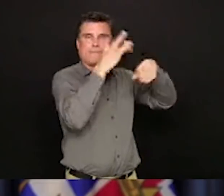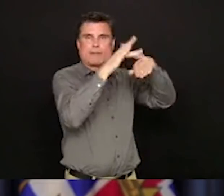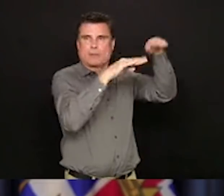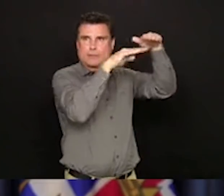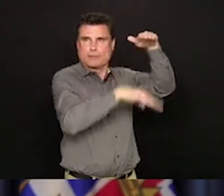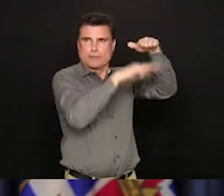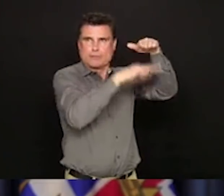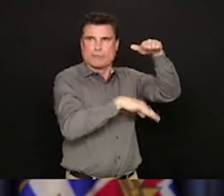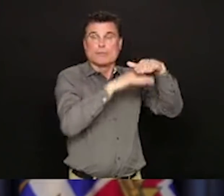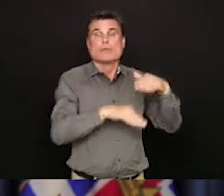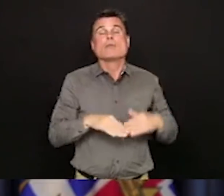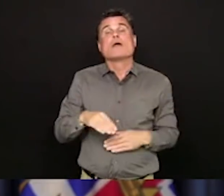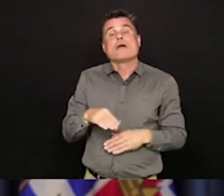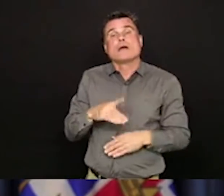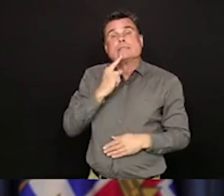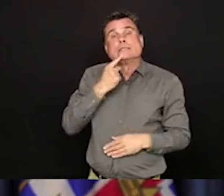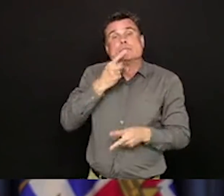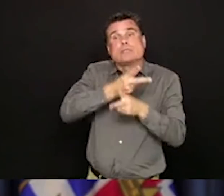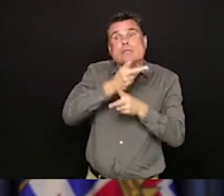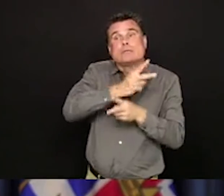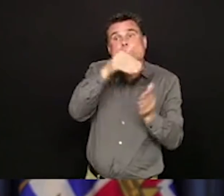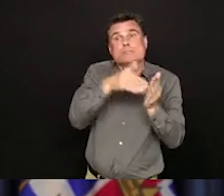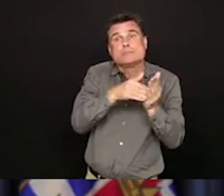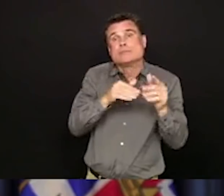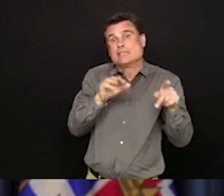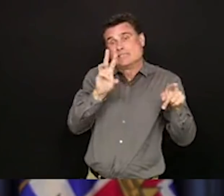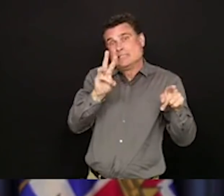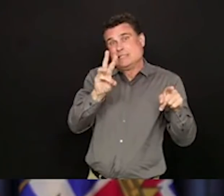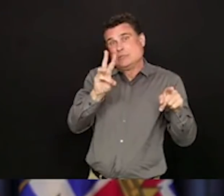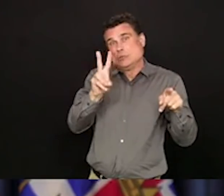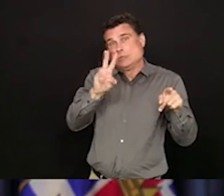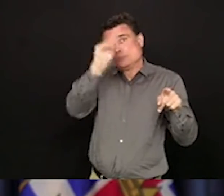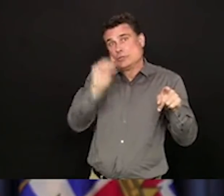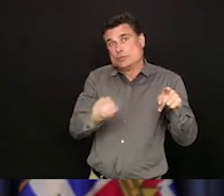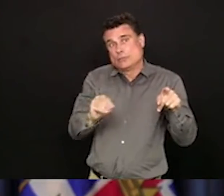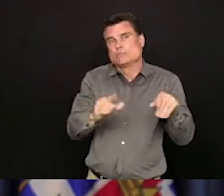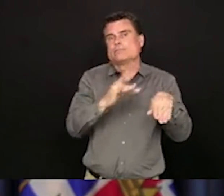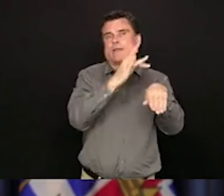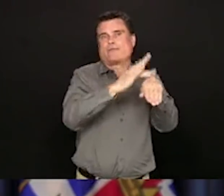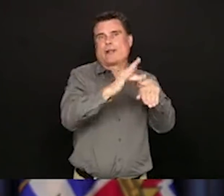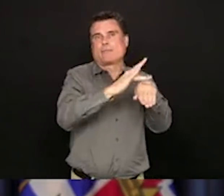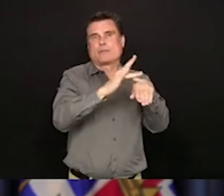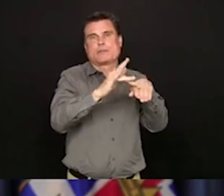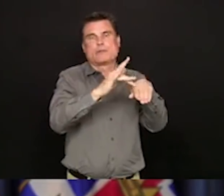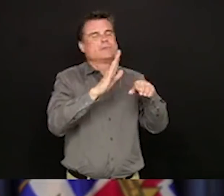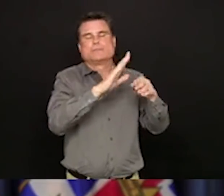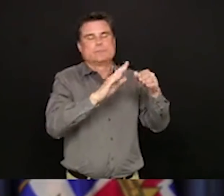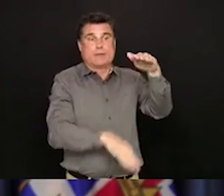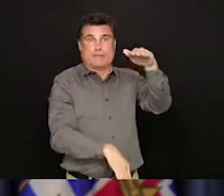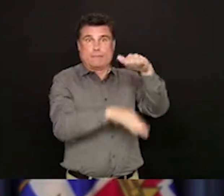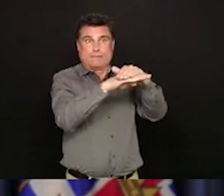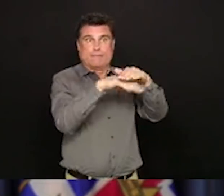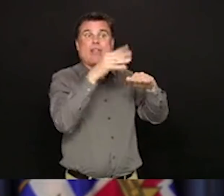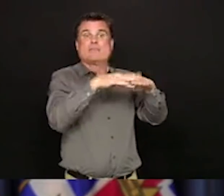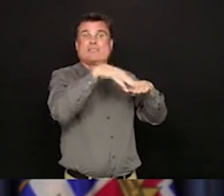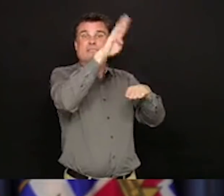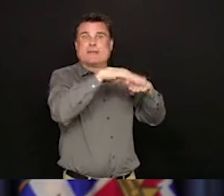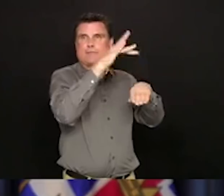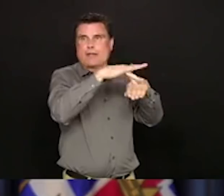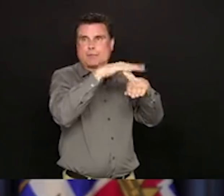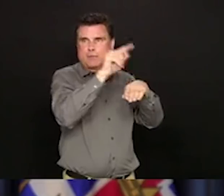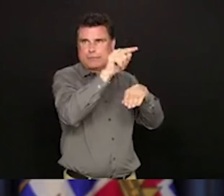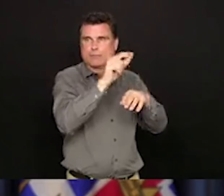in what's happening in emergency rooms, whether people are seeking the care they need. Again, yesterday, more than 4,000